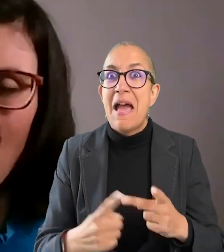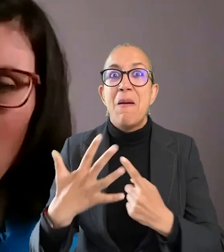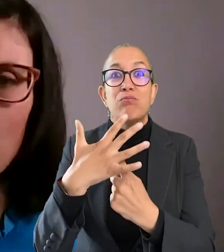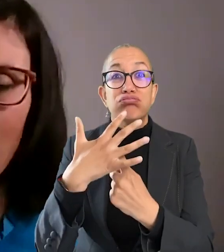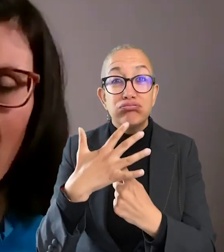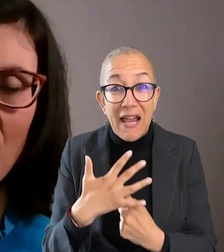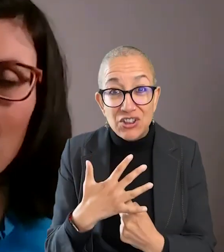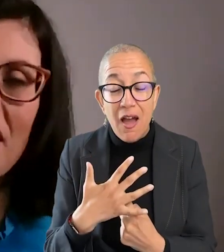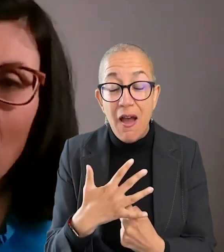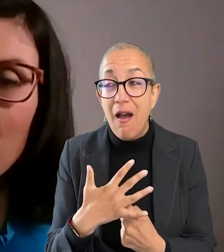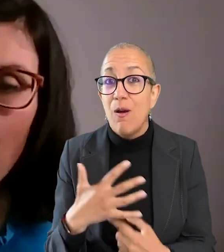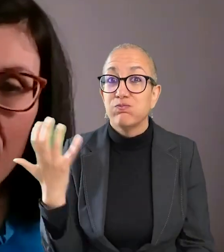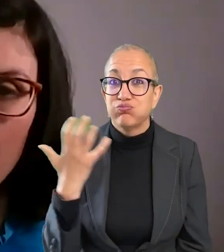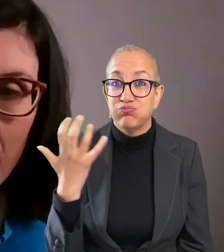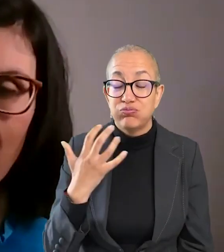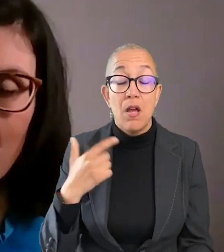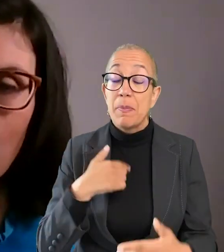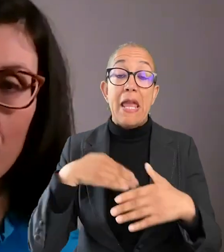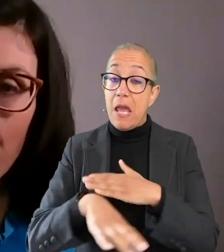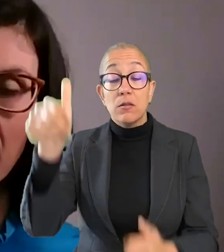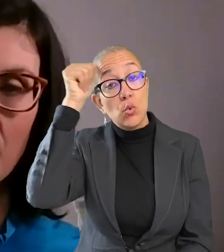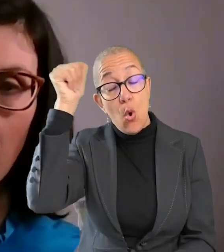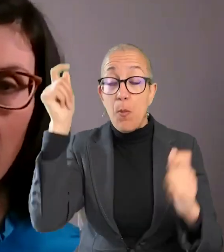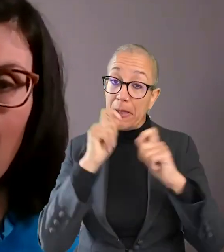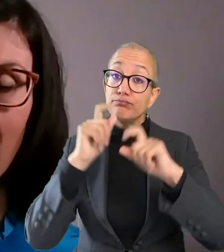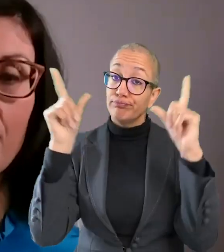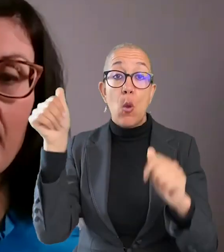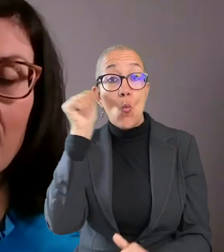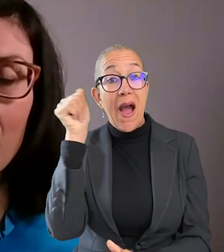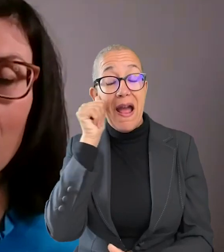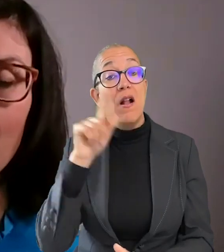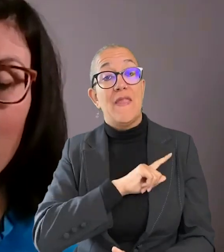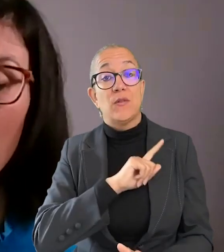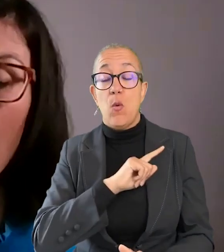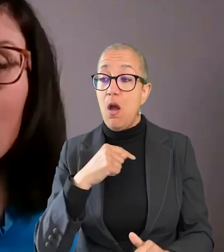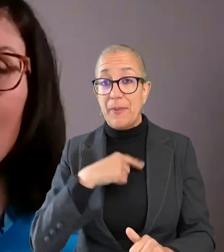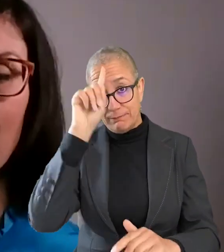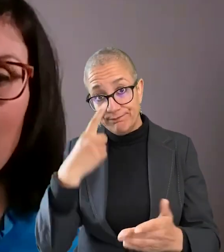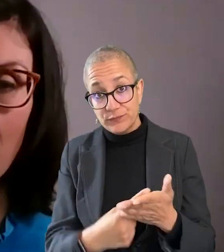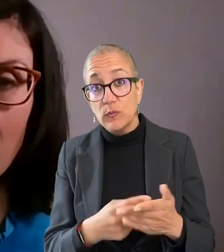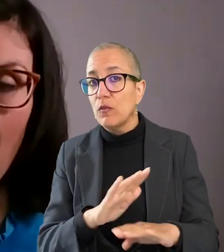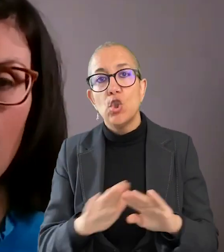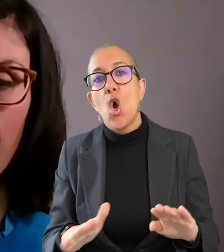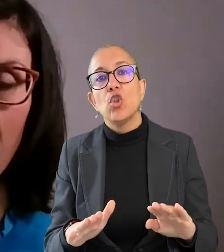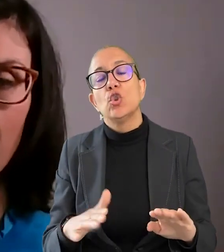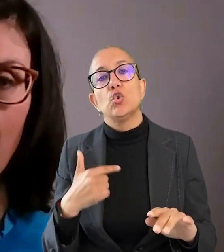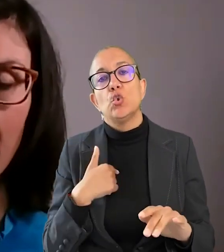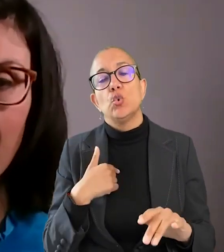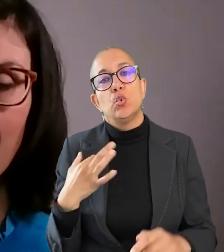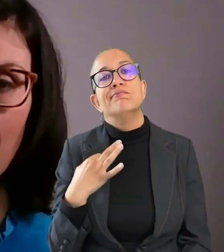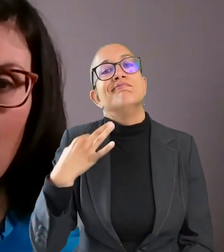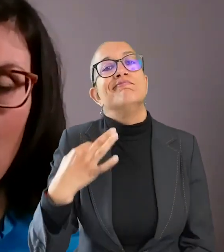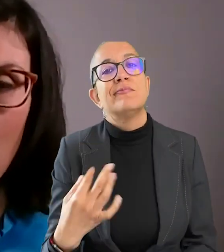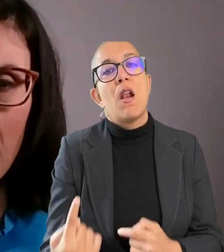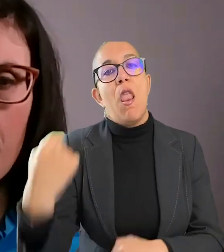pressure that comes with it, I go into eyes wide open, and it's one of the reasons why I actively took the decision not to stand last time. I felt that I